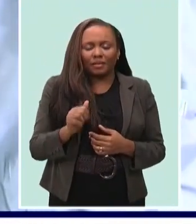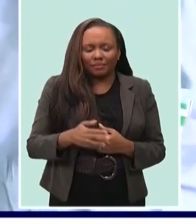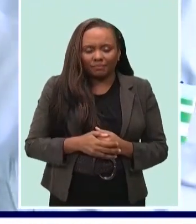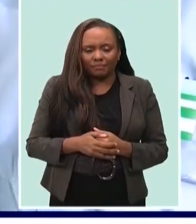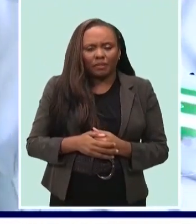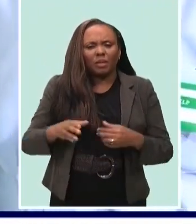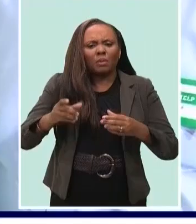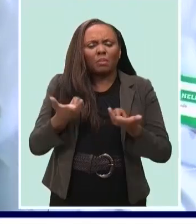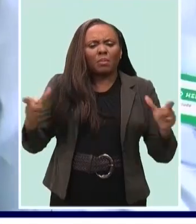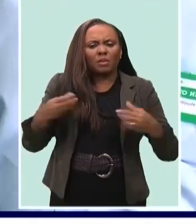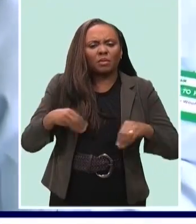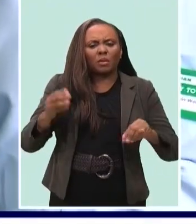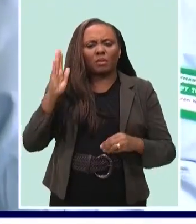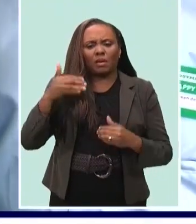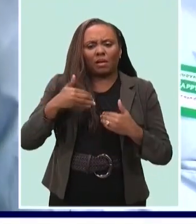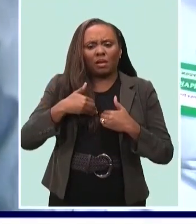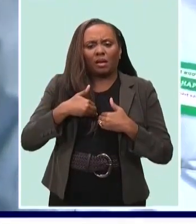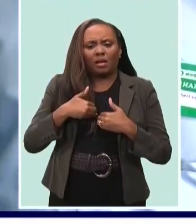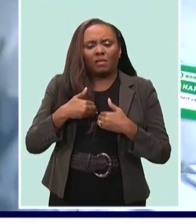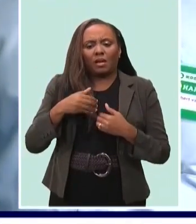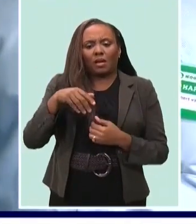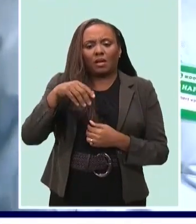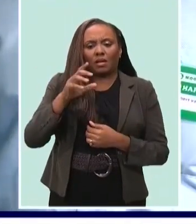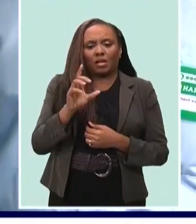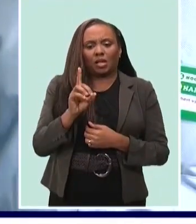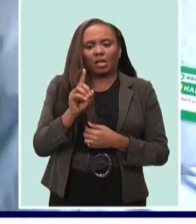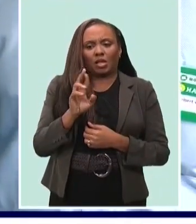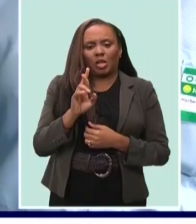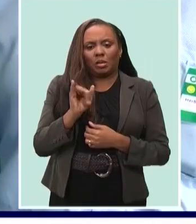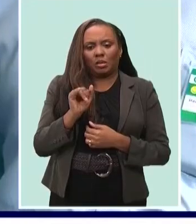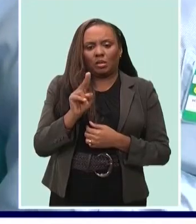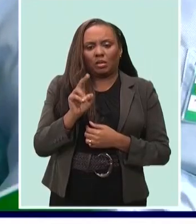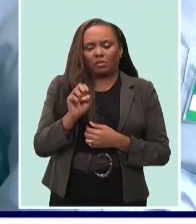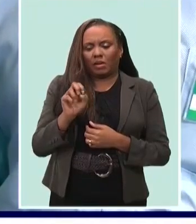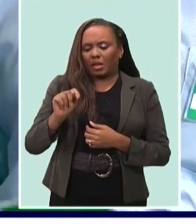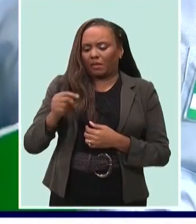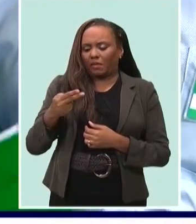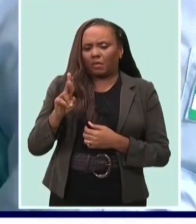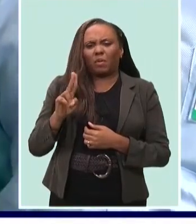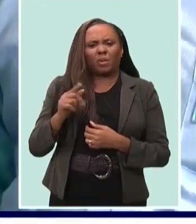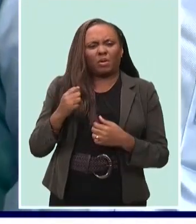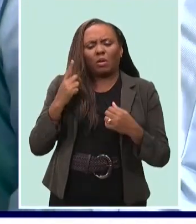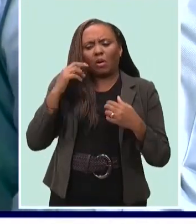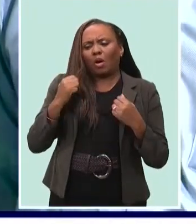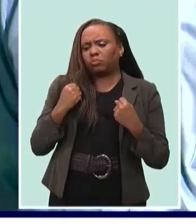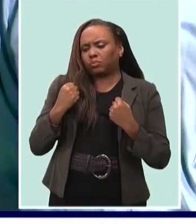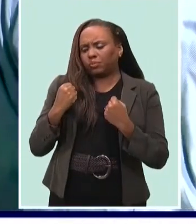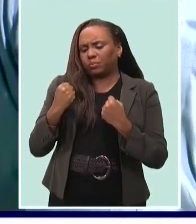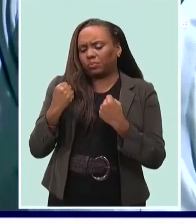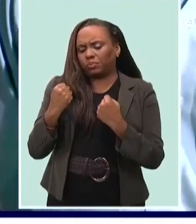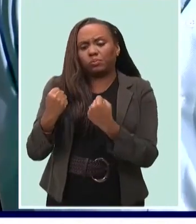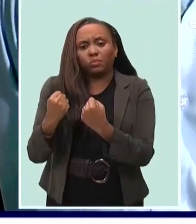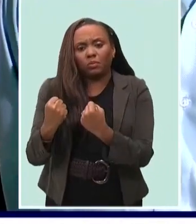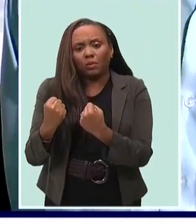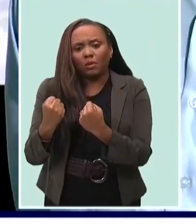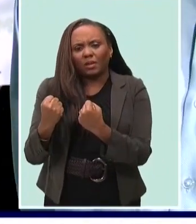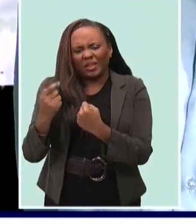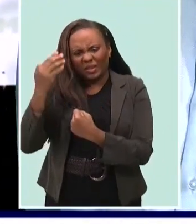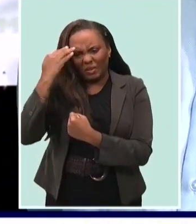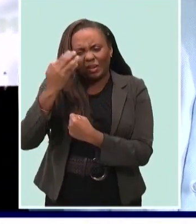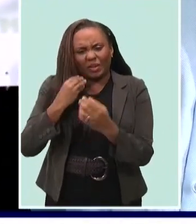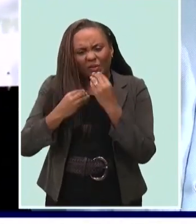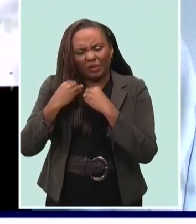have a drive-through that's under roof. I know we have drive-throughs here, obviously fast food drive-throughs and a couple of banks. But this store, as Mr. van der